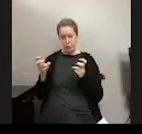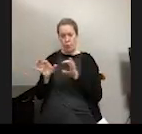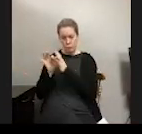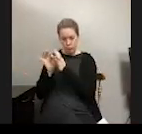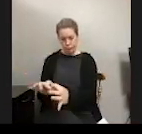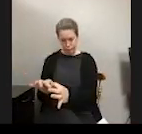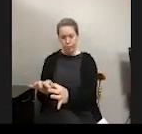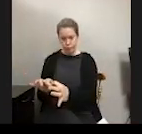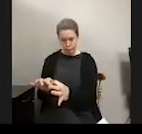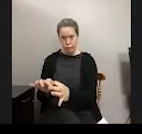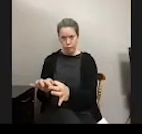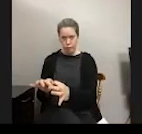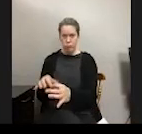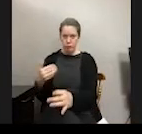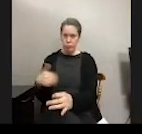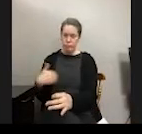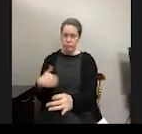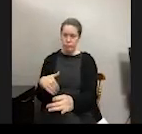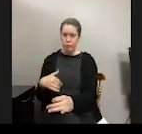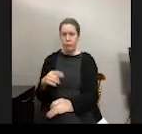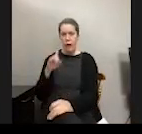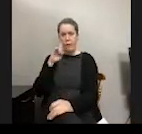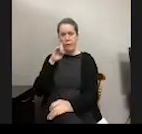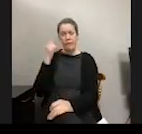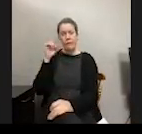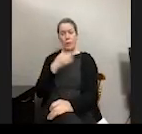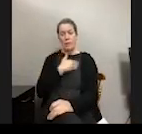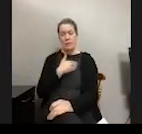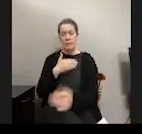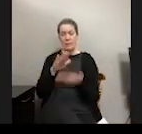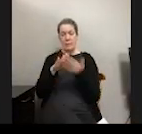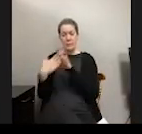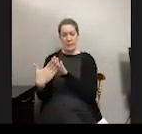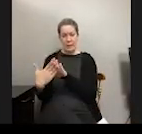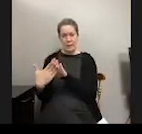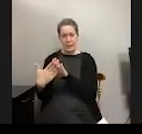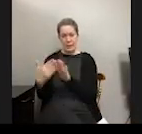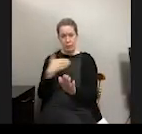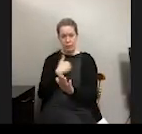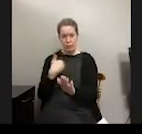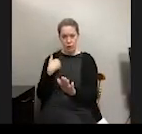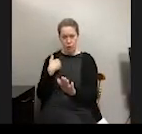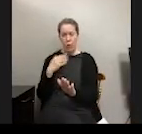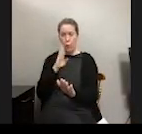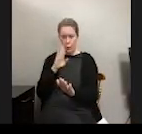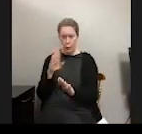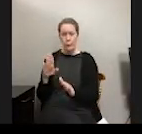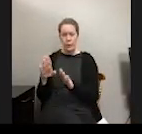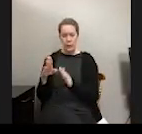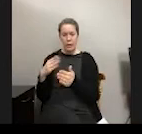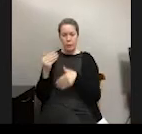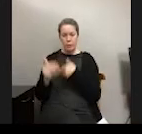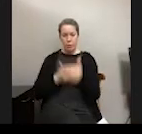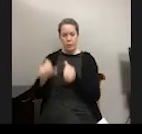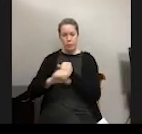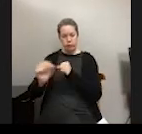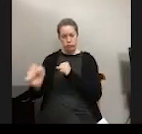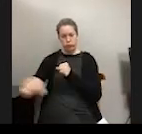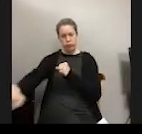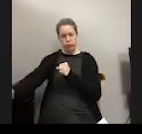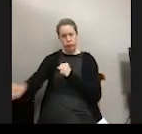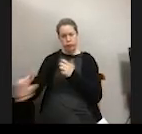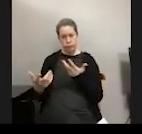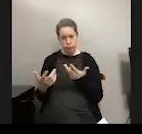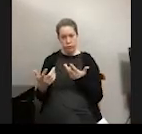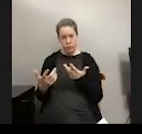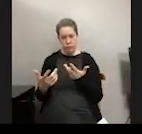I think it's really, for the city anyway, is going to be a fairly long process of community consultation about a lot of different spaces